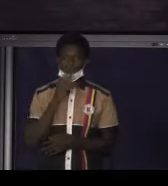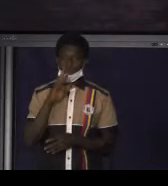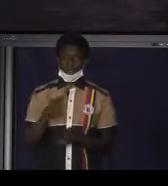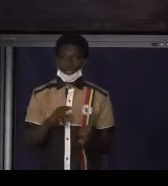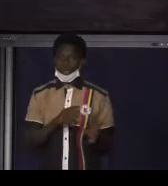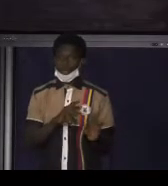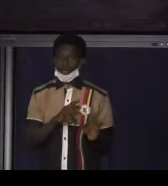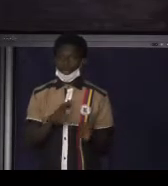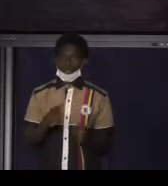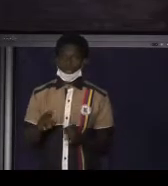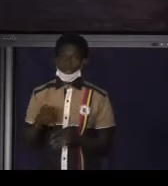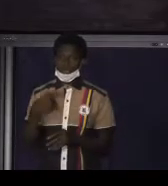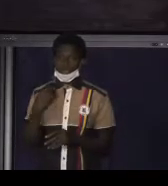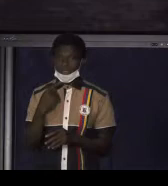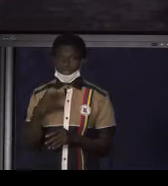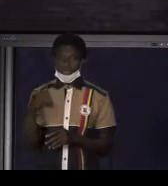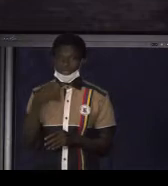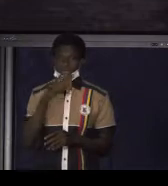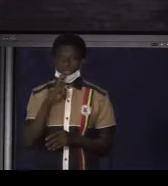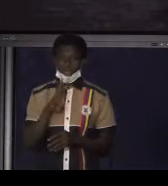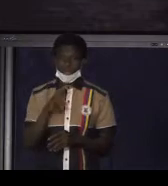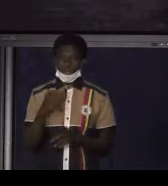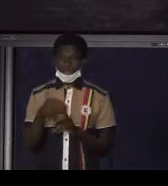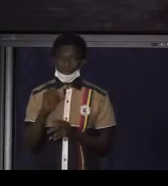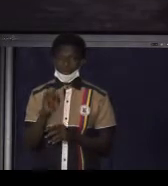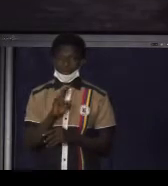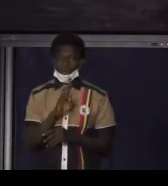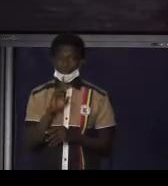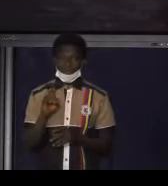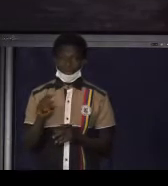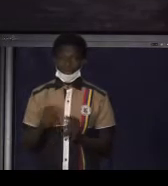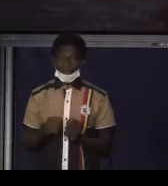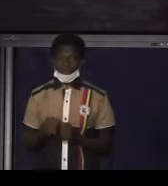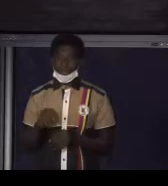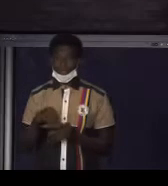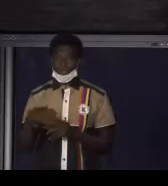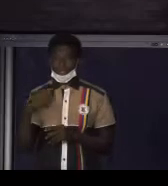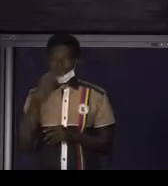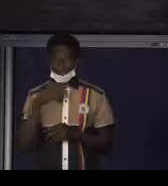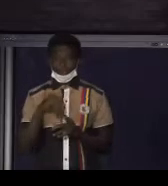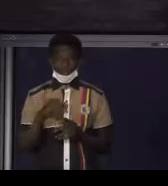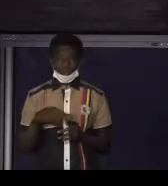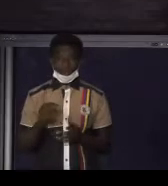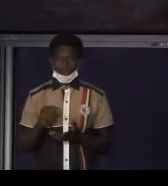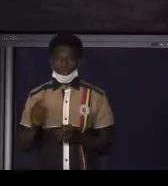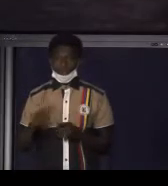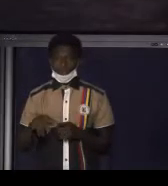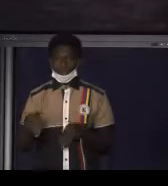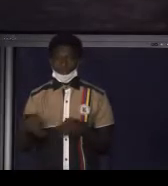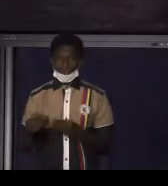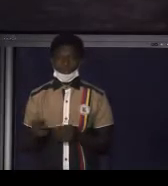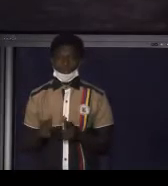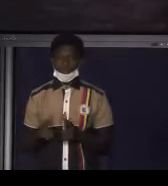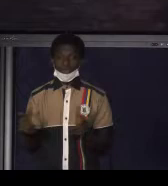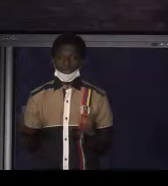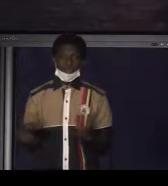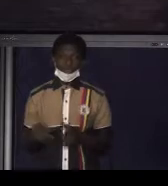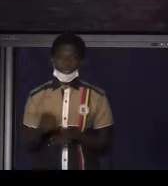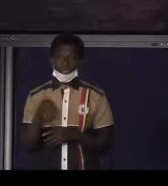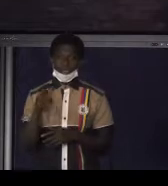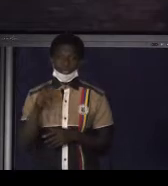We already said doubles are two words used together in speech or in writing to give